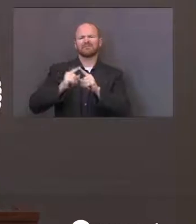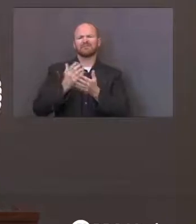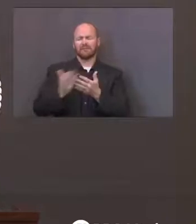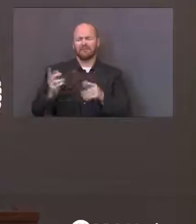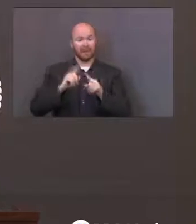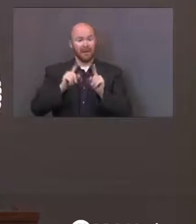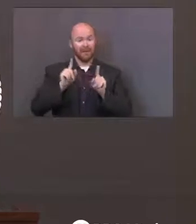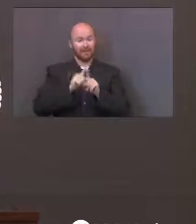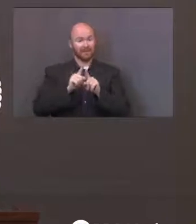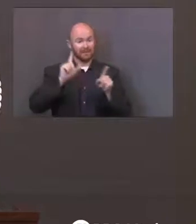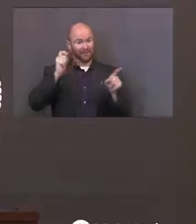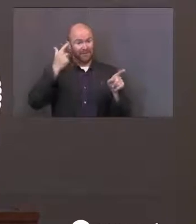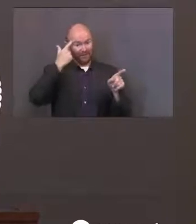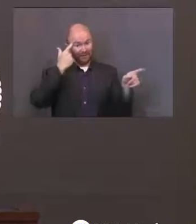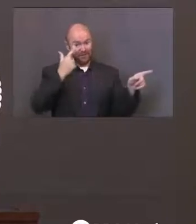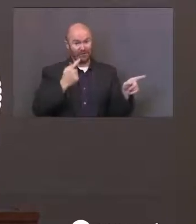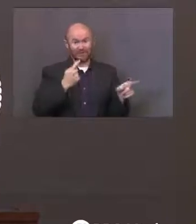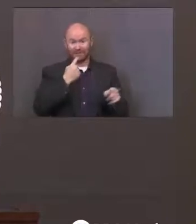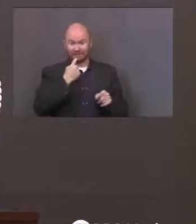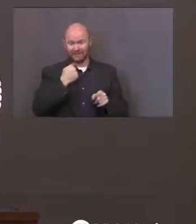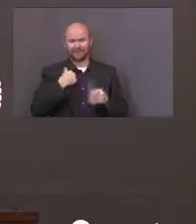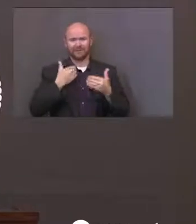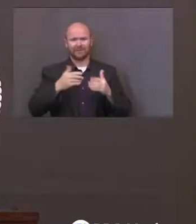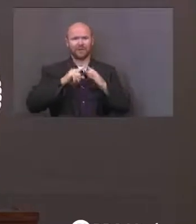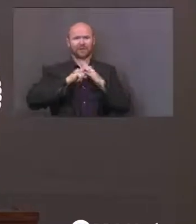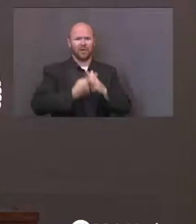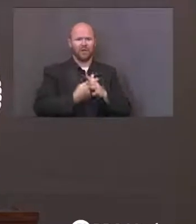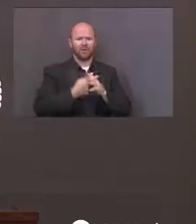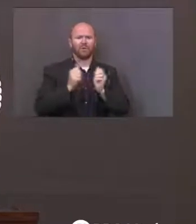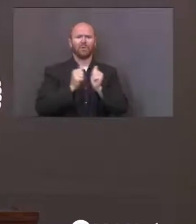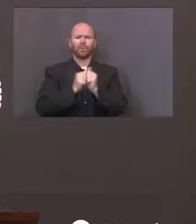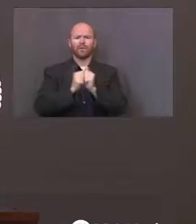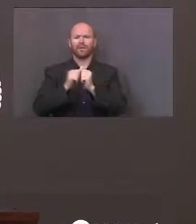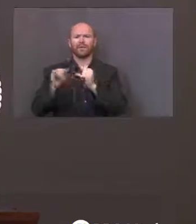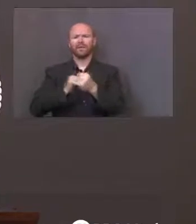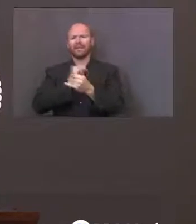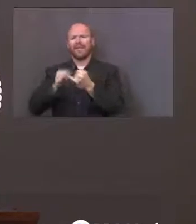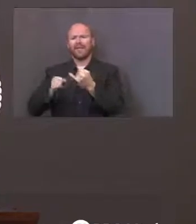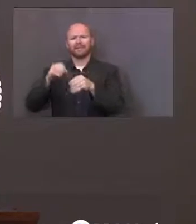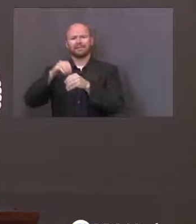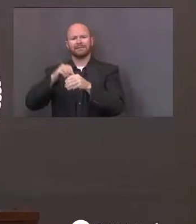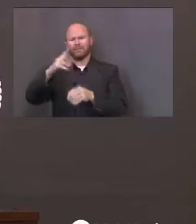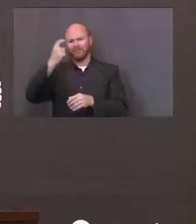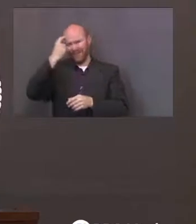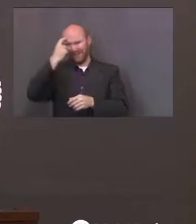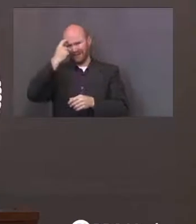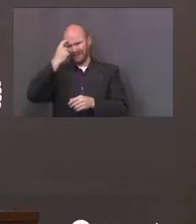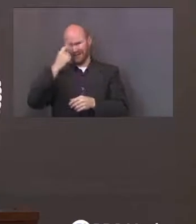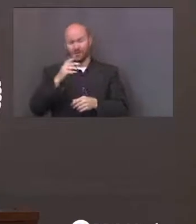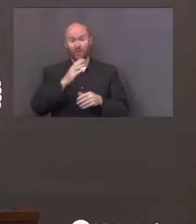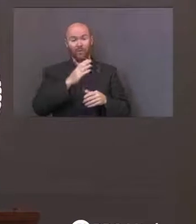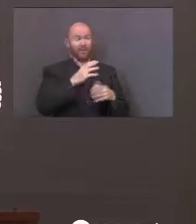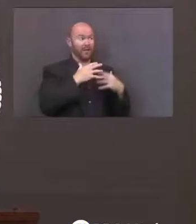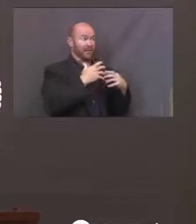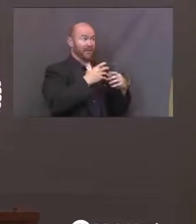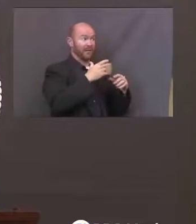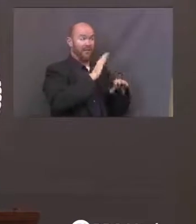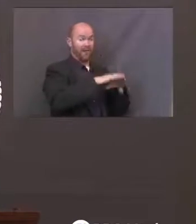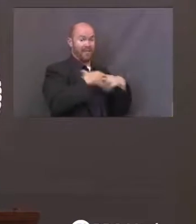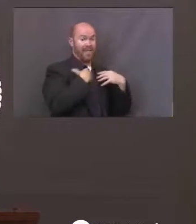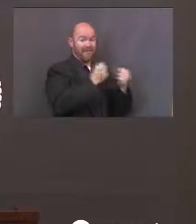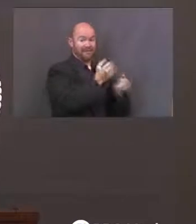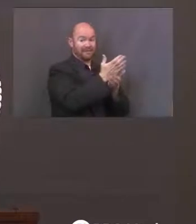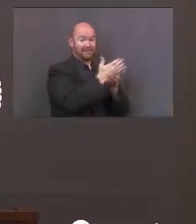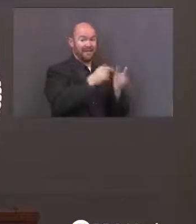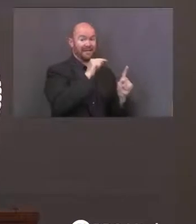But as Governor Herbert always says, we need to start with the end in mind. And what are those major goals? So on the health side, our major goal is